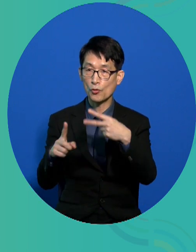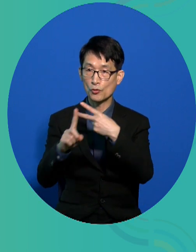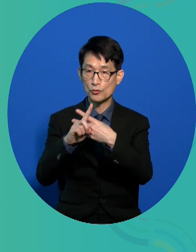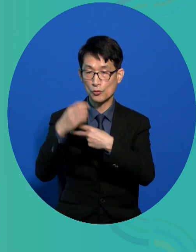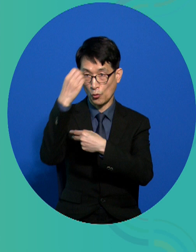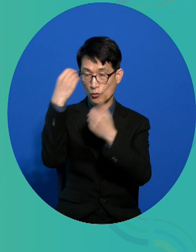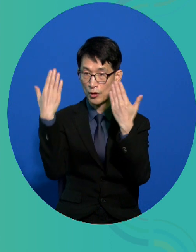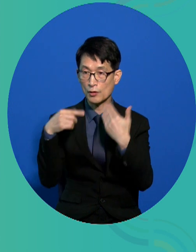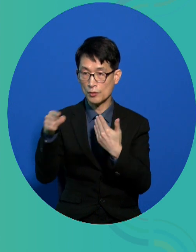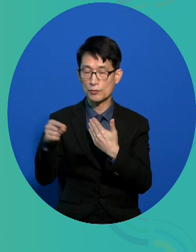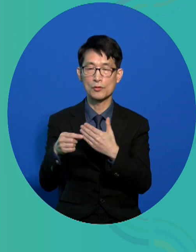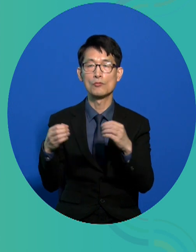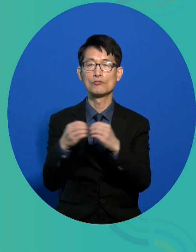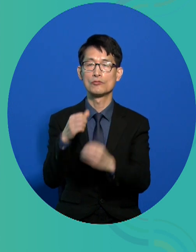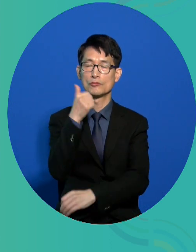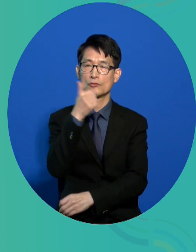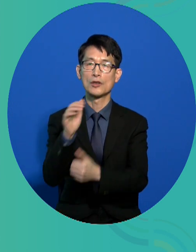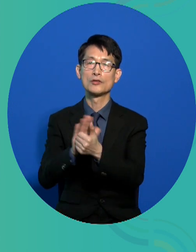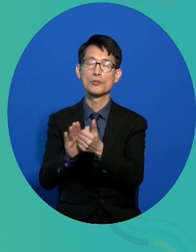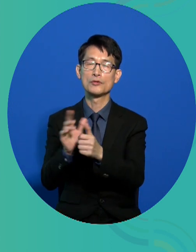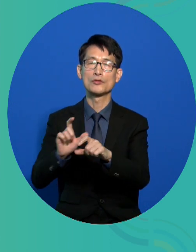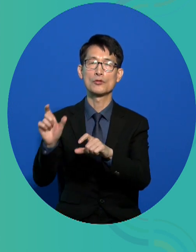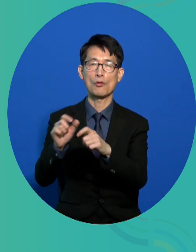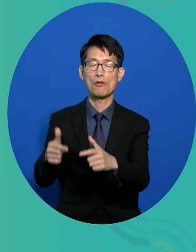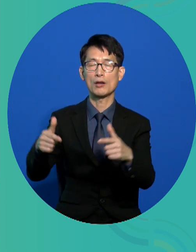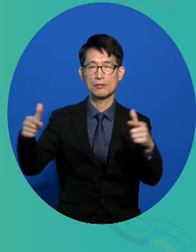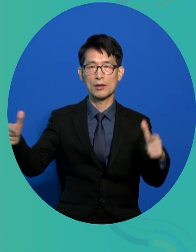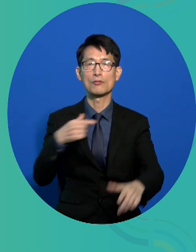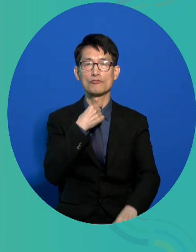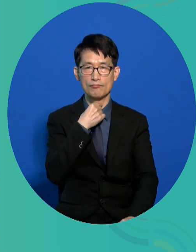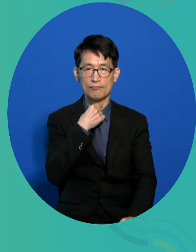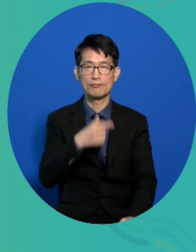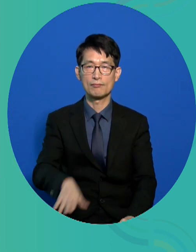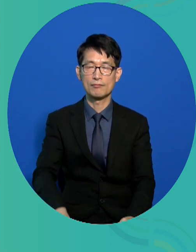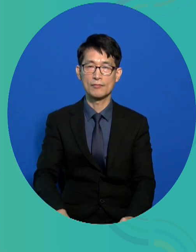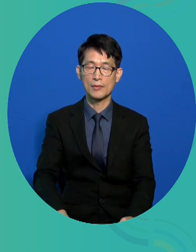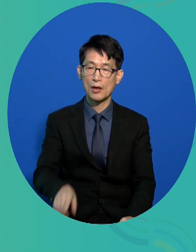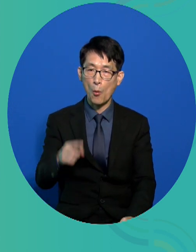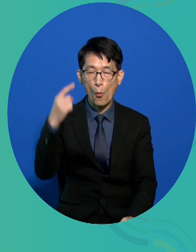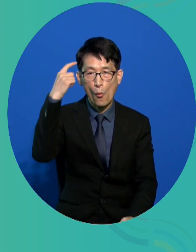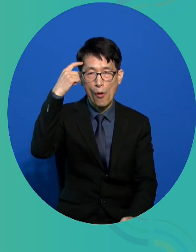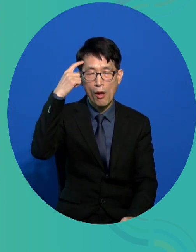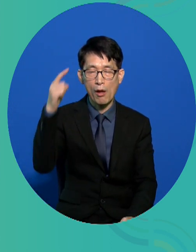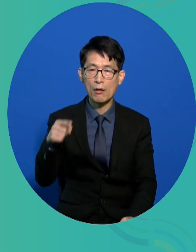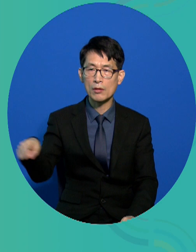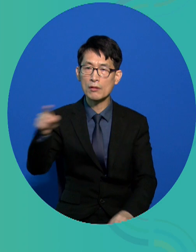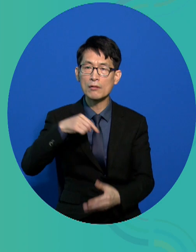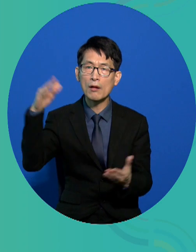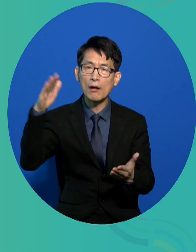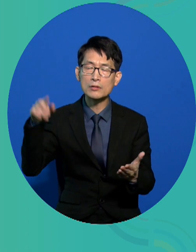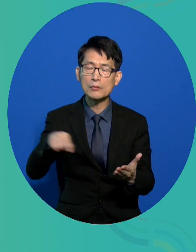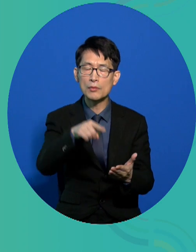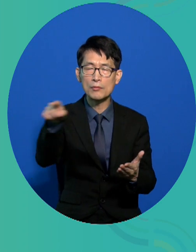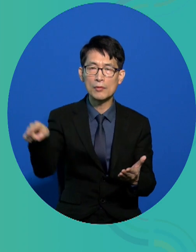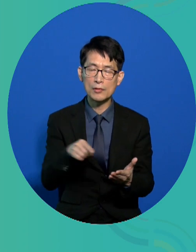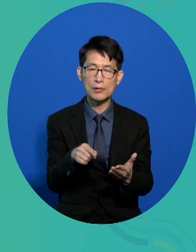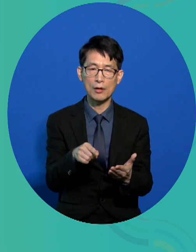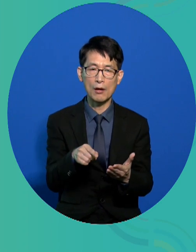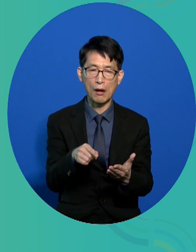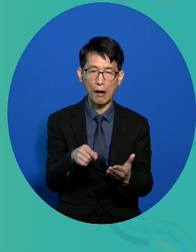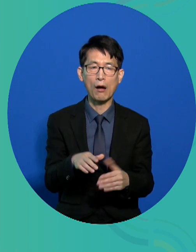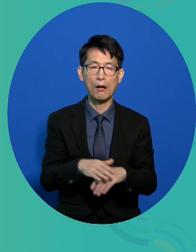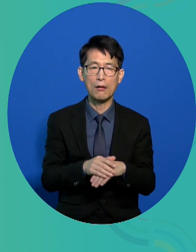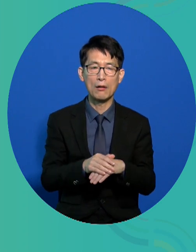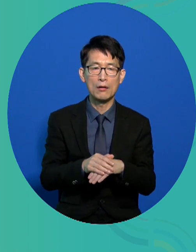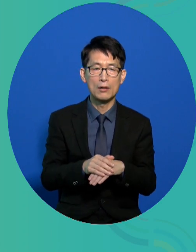support. Secondly, we are hoping for expansion of communication support in the schools. According to the Special